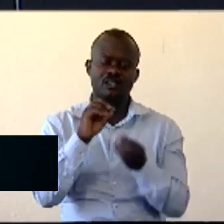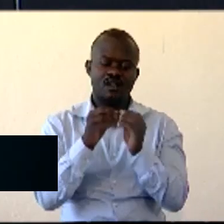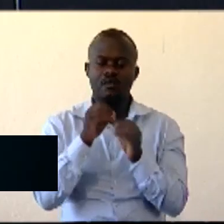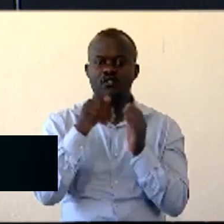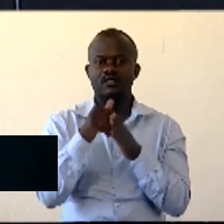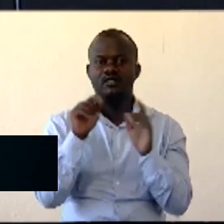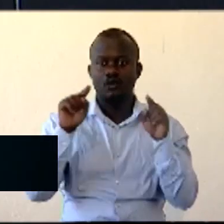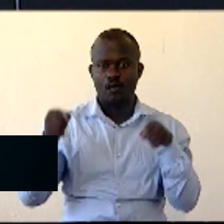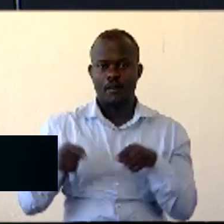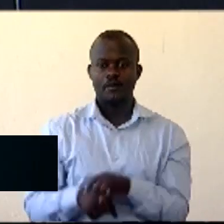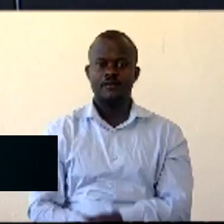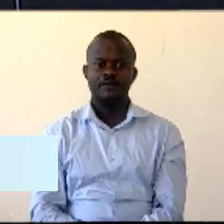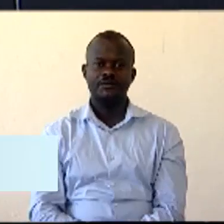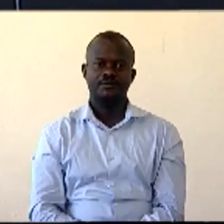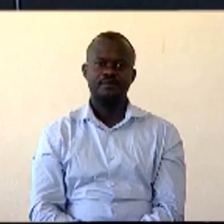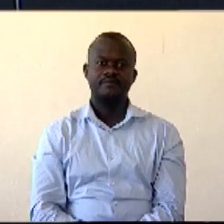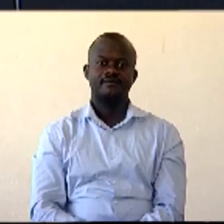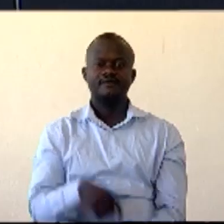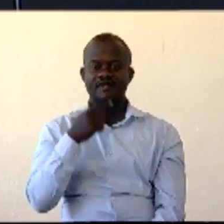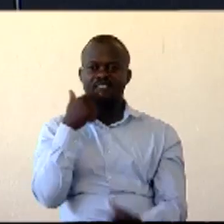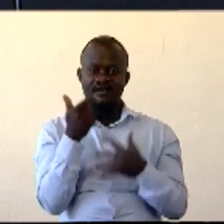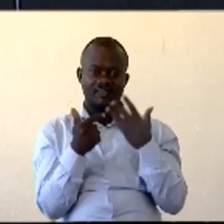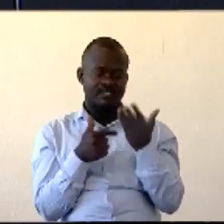compounds. We said these